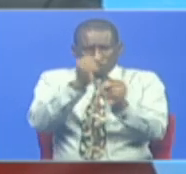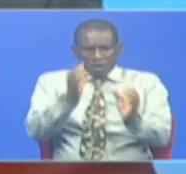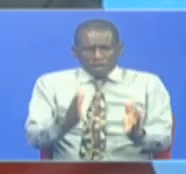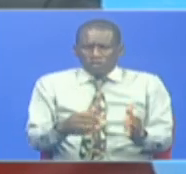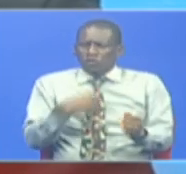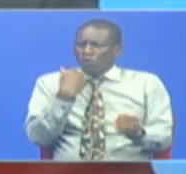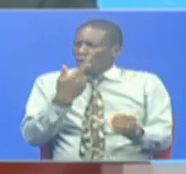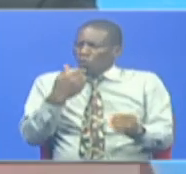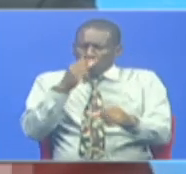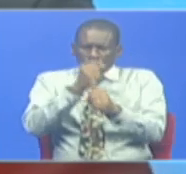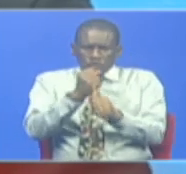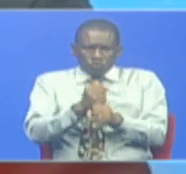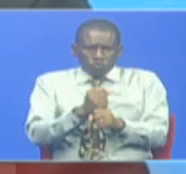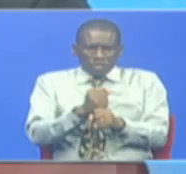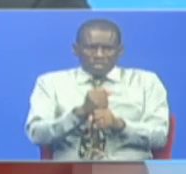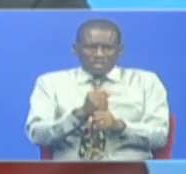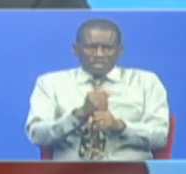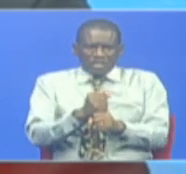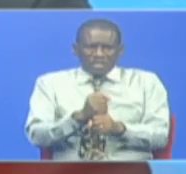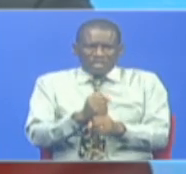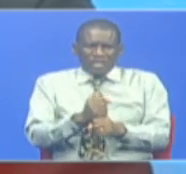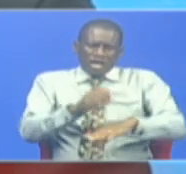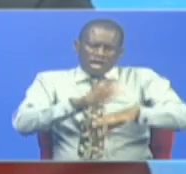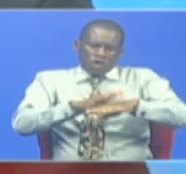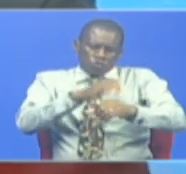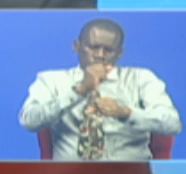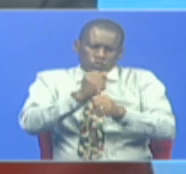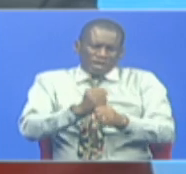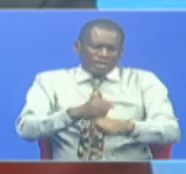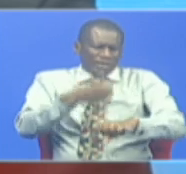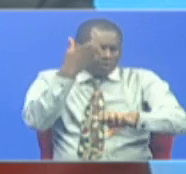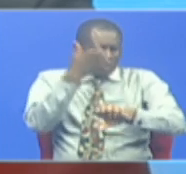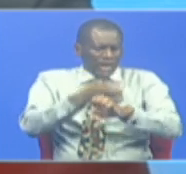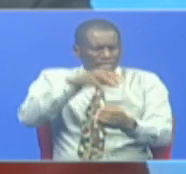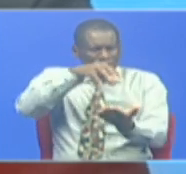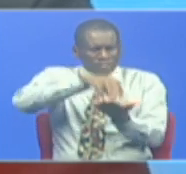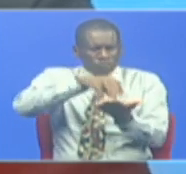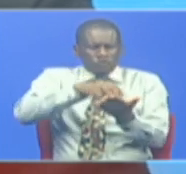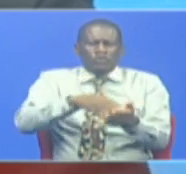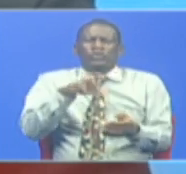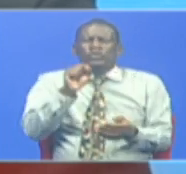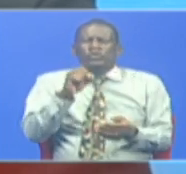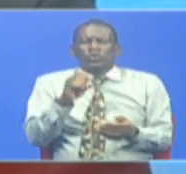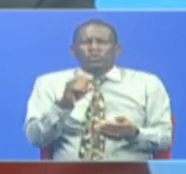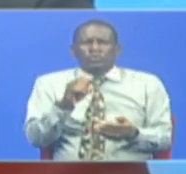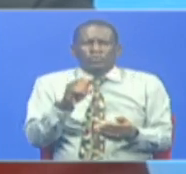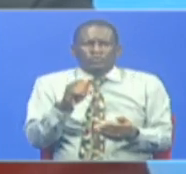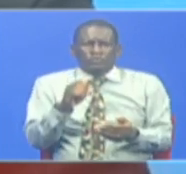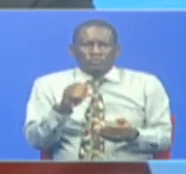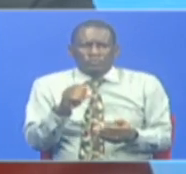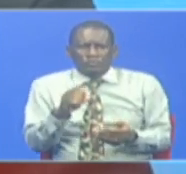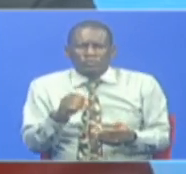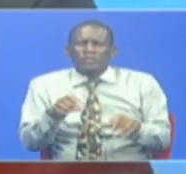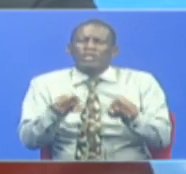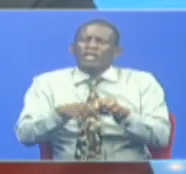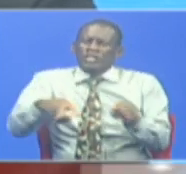are doing a very diligent job in very difficult circumstances. So, as I